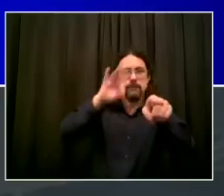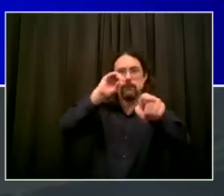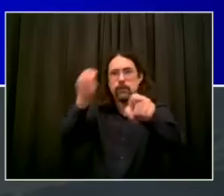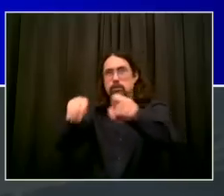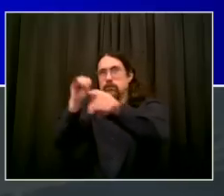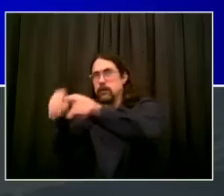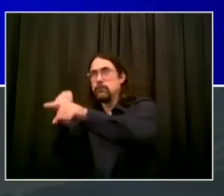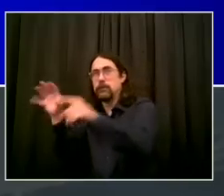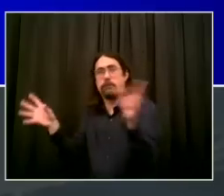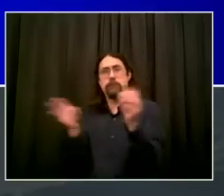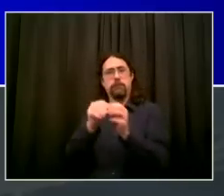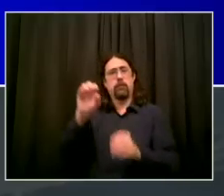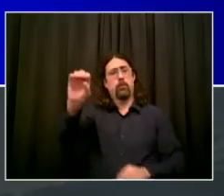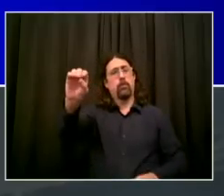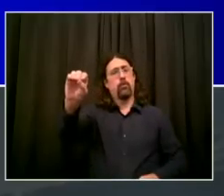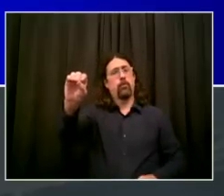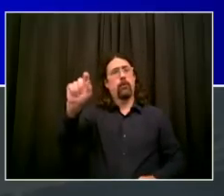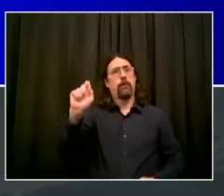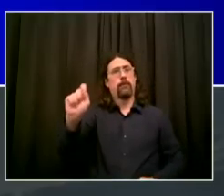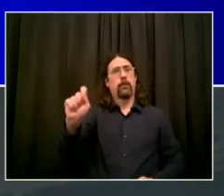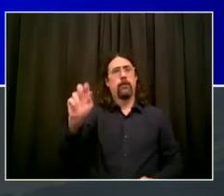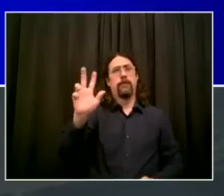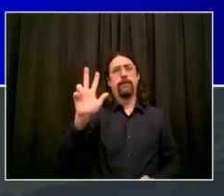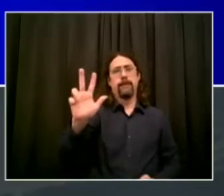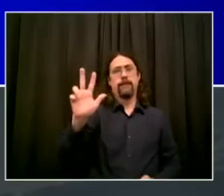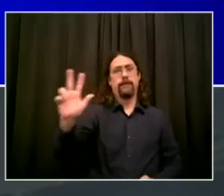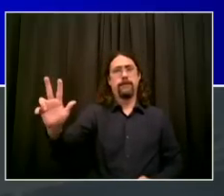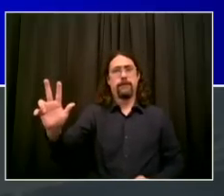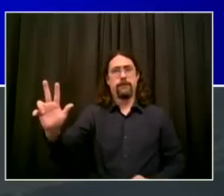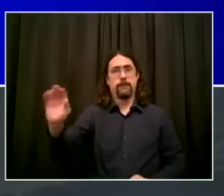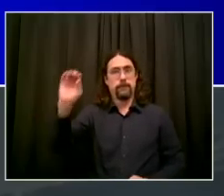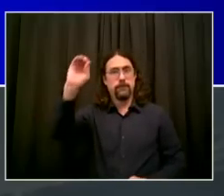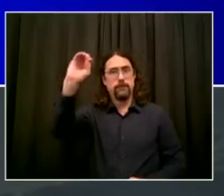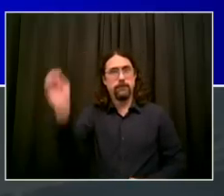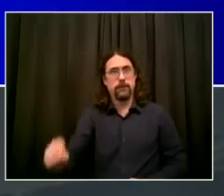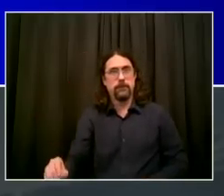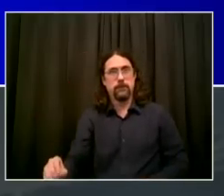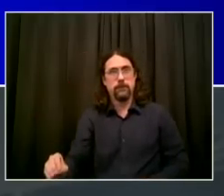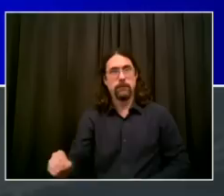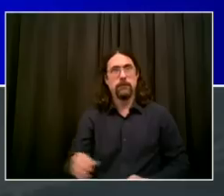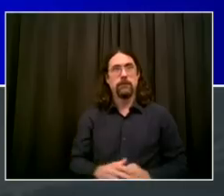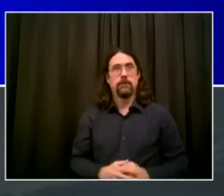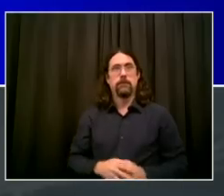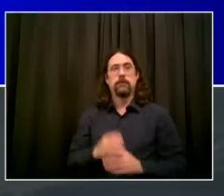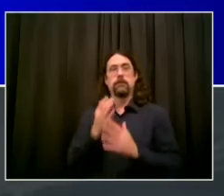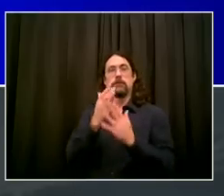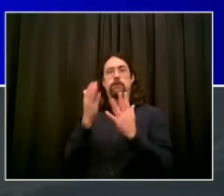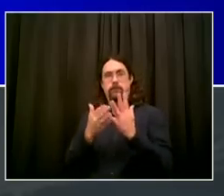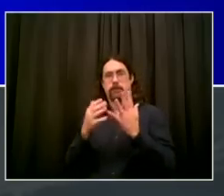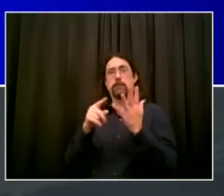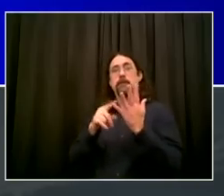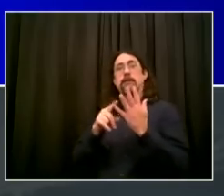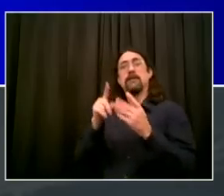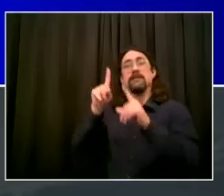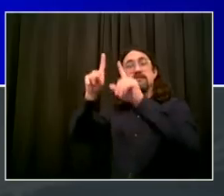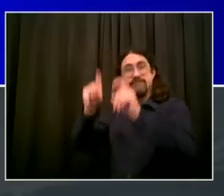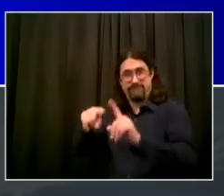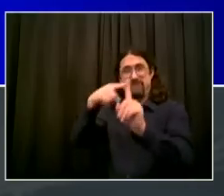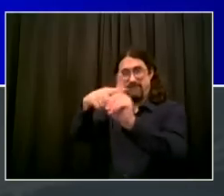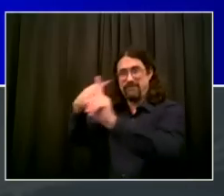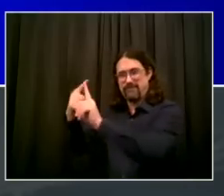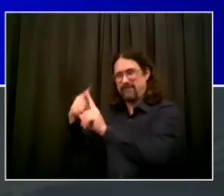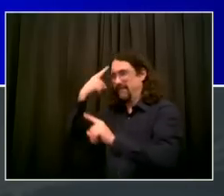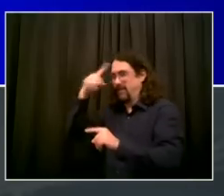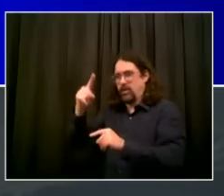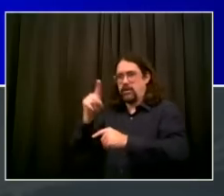0.33%. And on the 7-day rolling average, today's number for the 7-day rolling average is